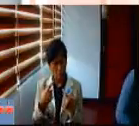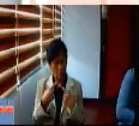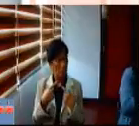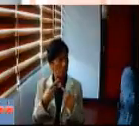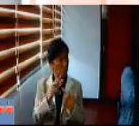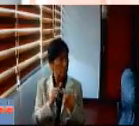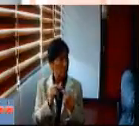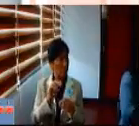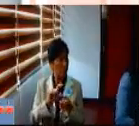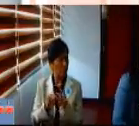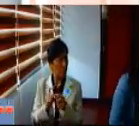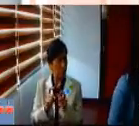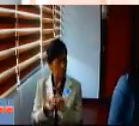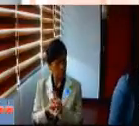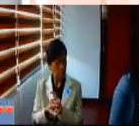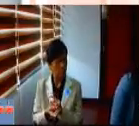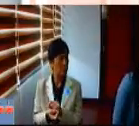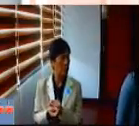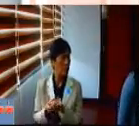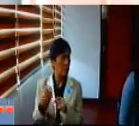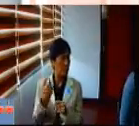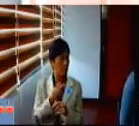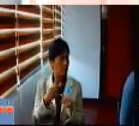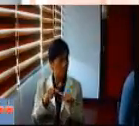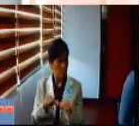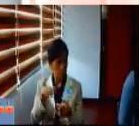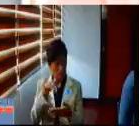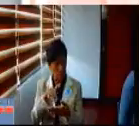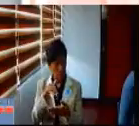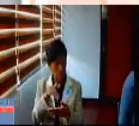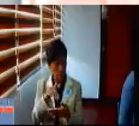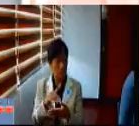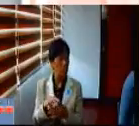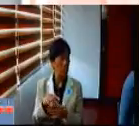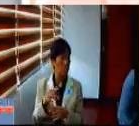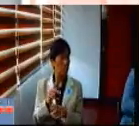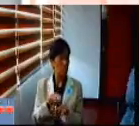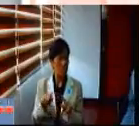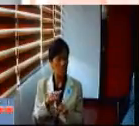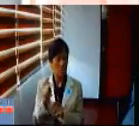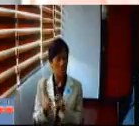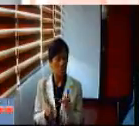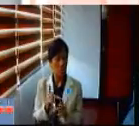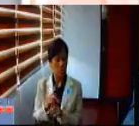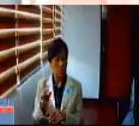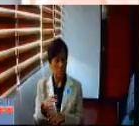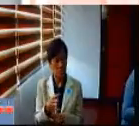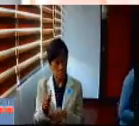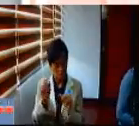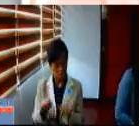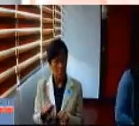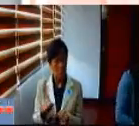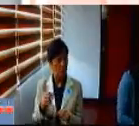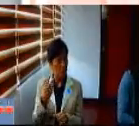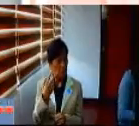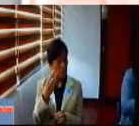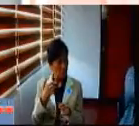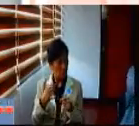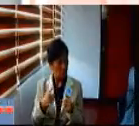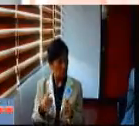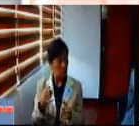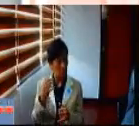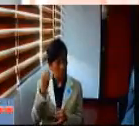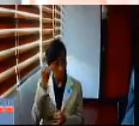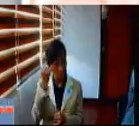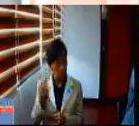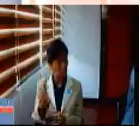changes. Yes, ma'am. We continue to study species, and we can still identify.